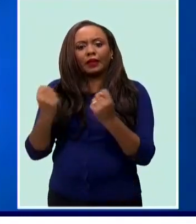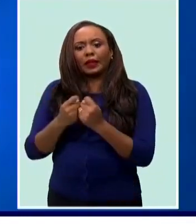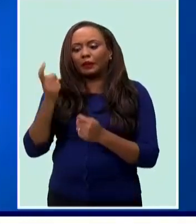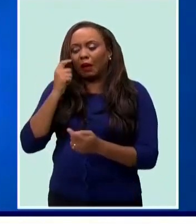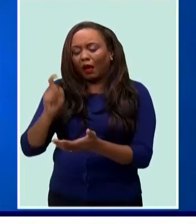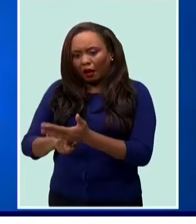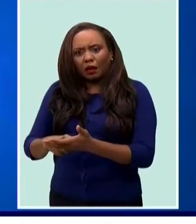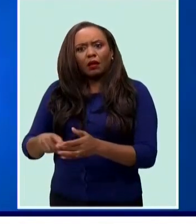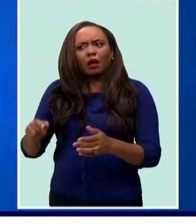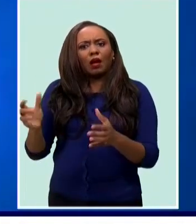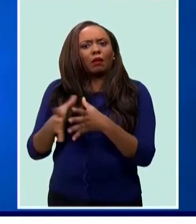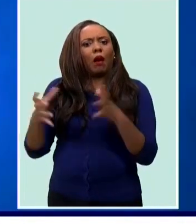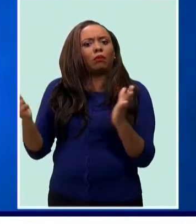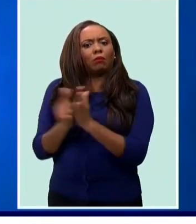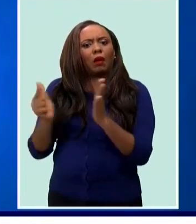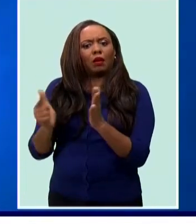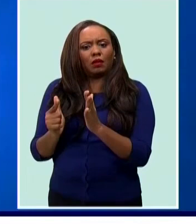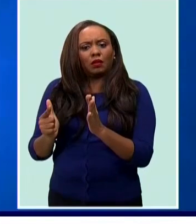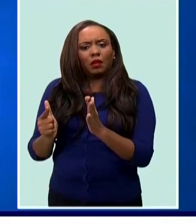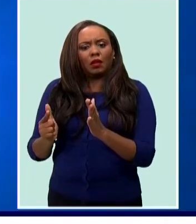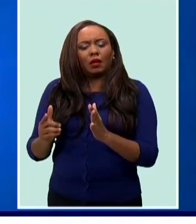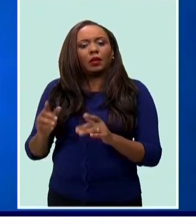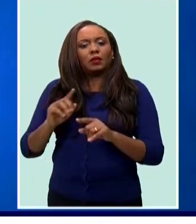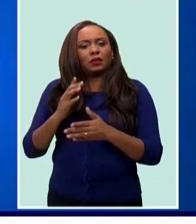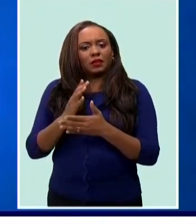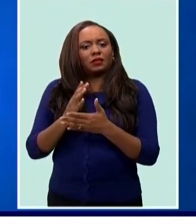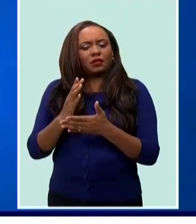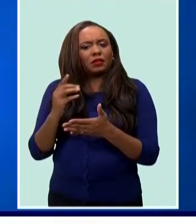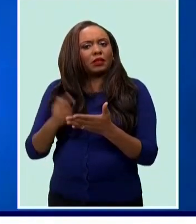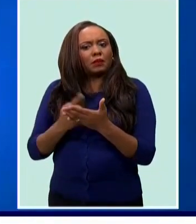illegal dumping grounds. The authority has been able to trace the